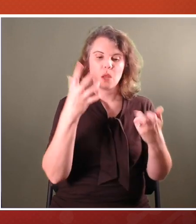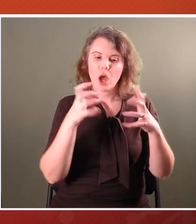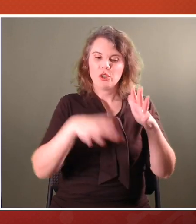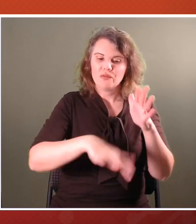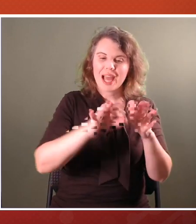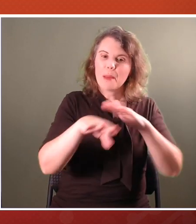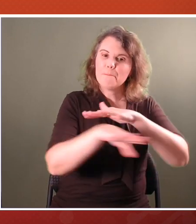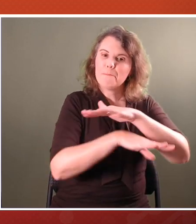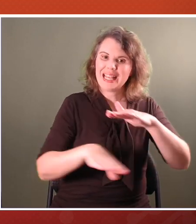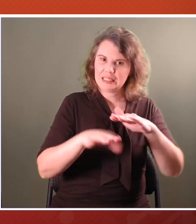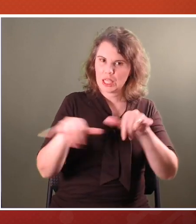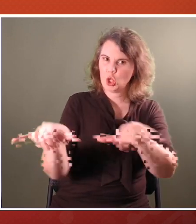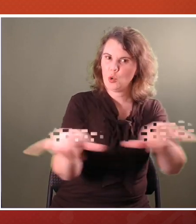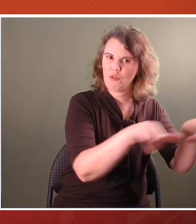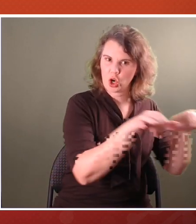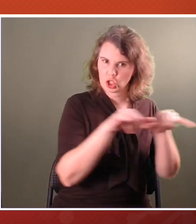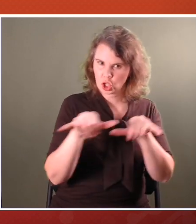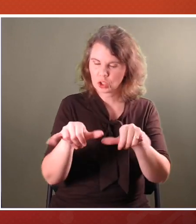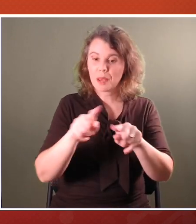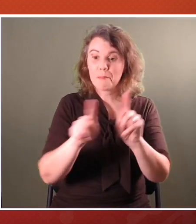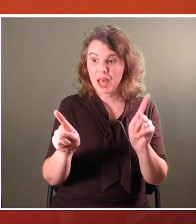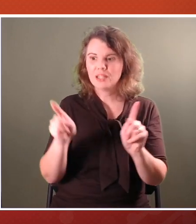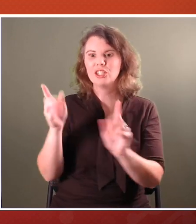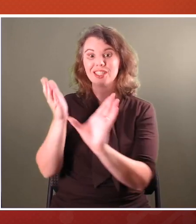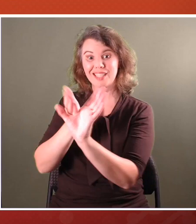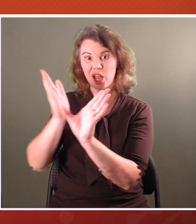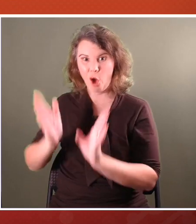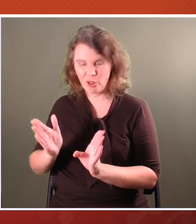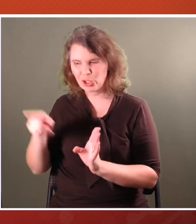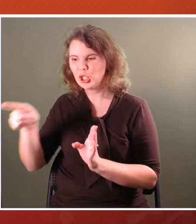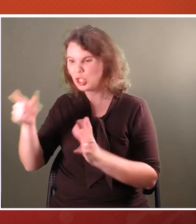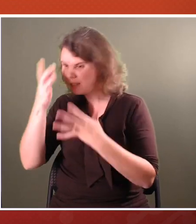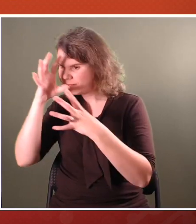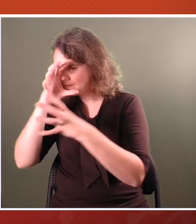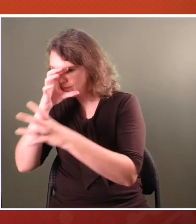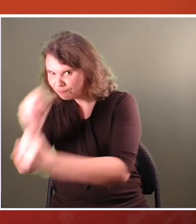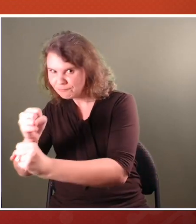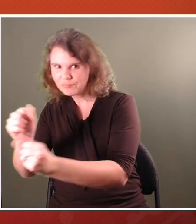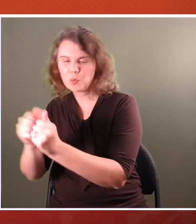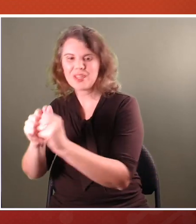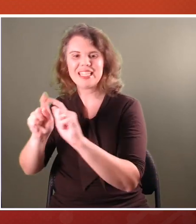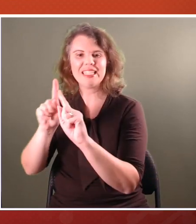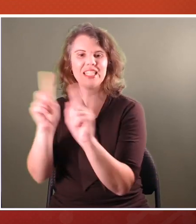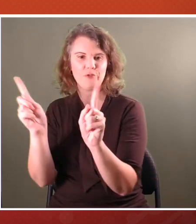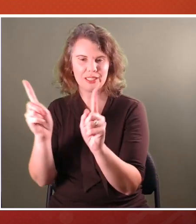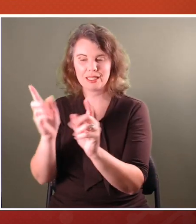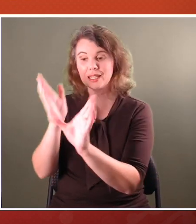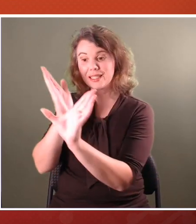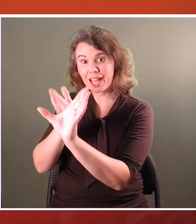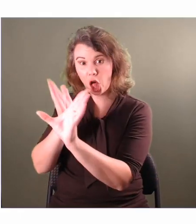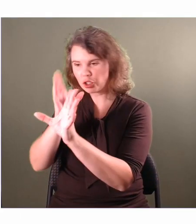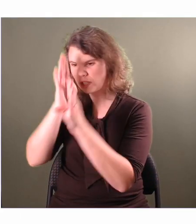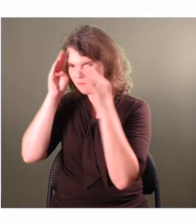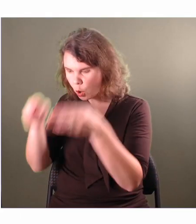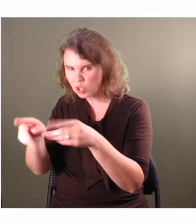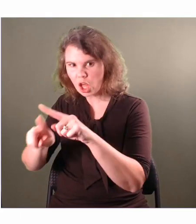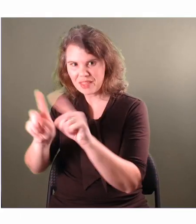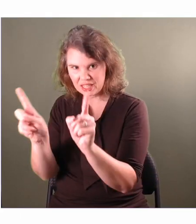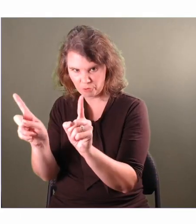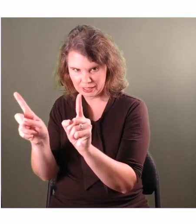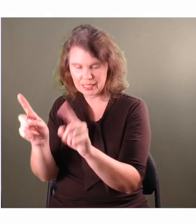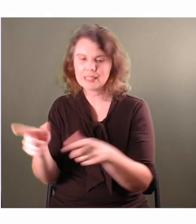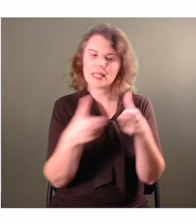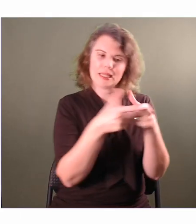universals. But Bani, as a psychologist, is interested in the differences. Psychologists focus on the differences, and